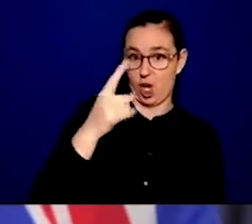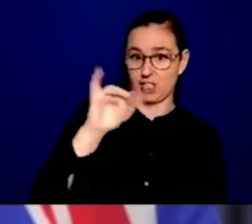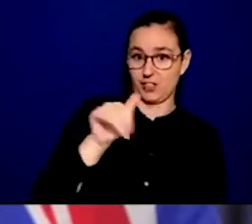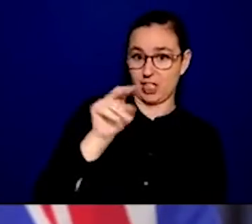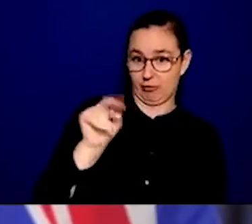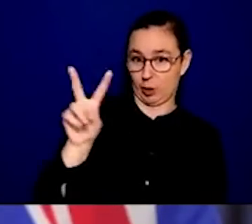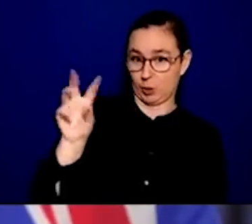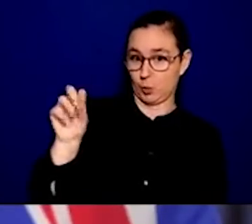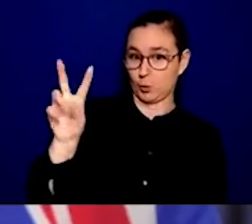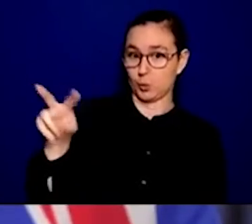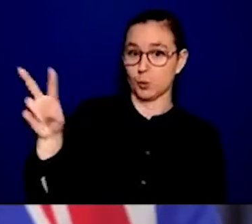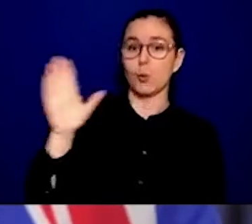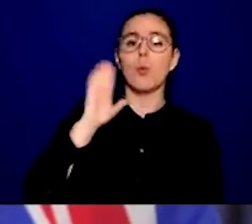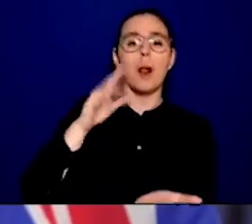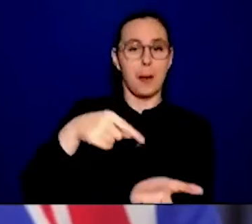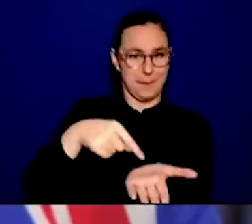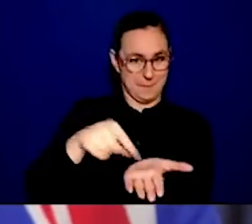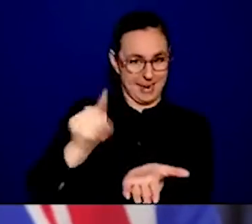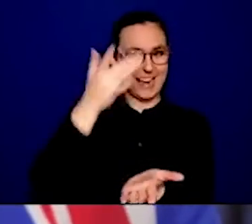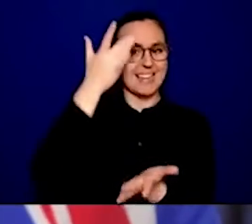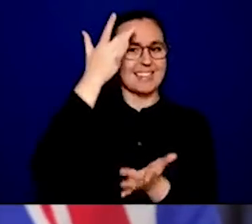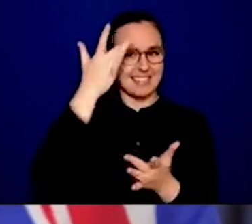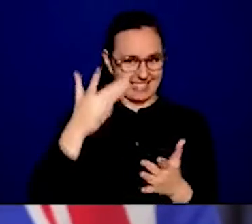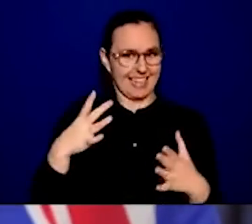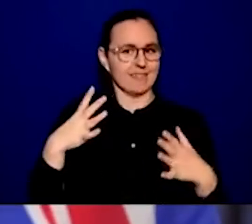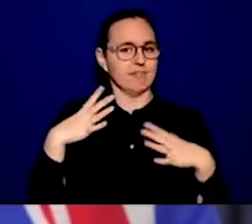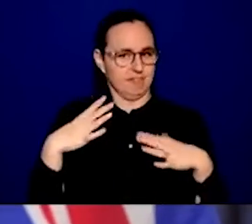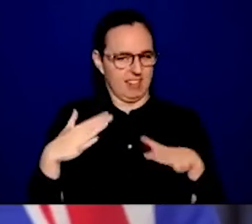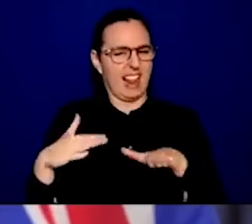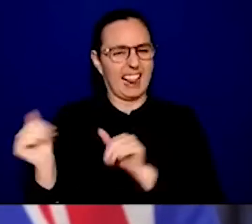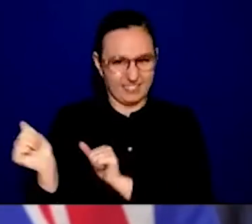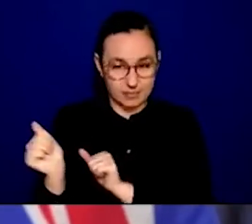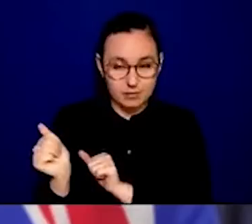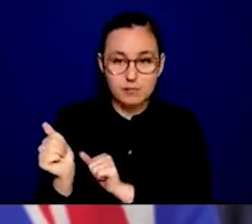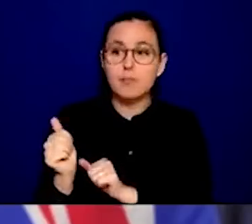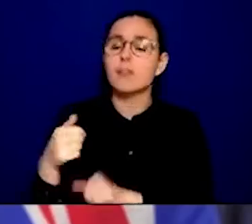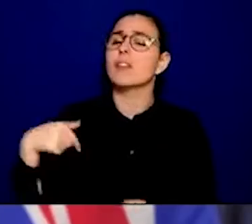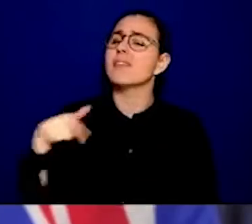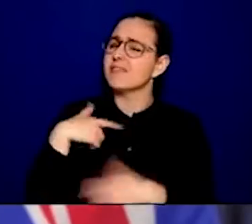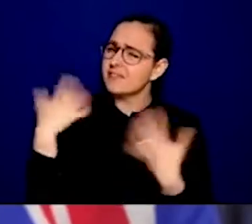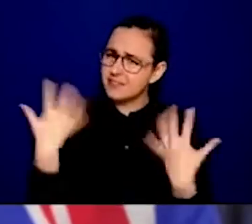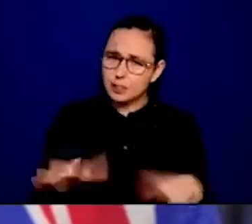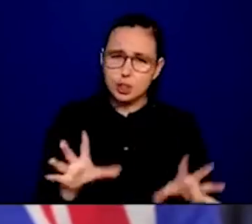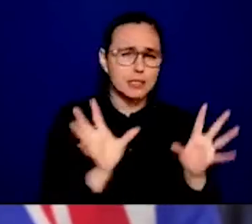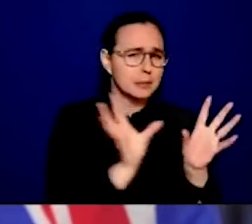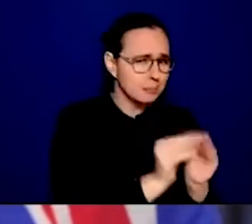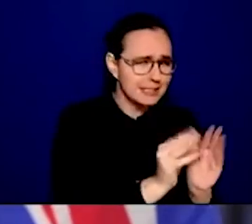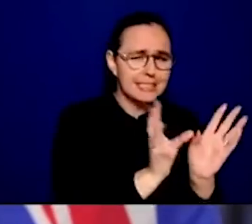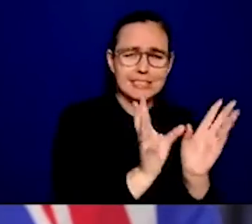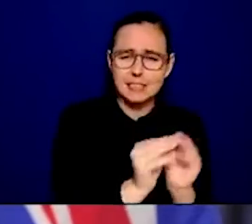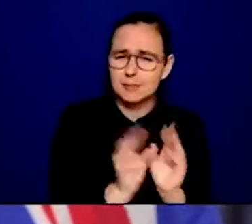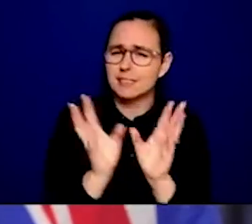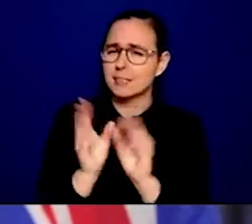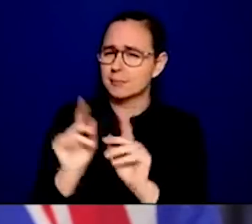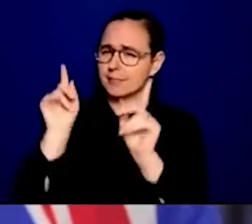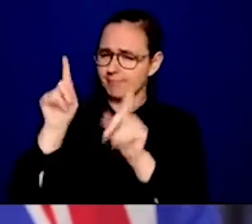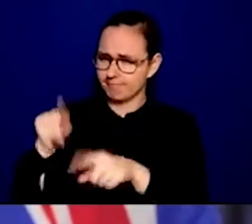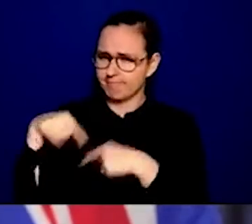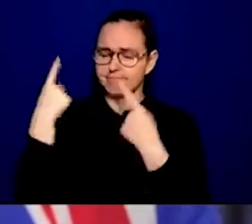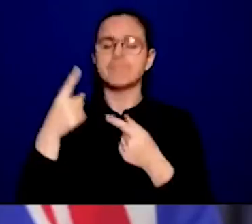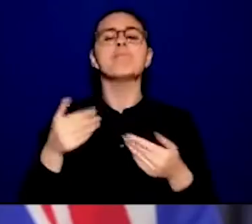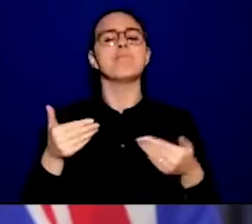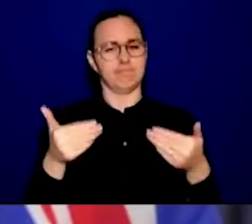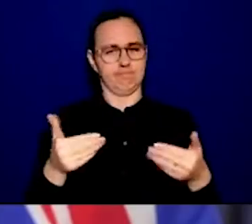an extensive consultation and with input from many voices, we have made a decision.